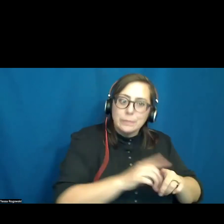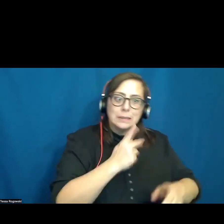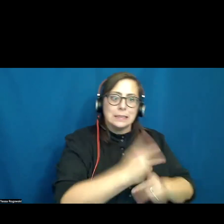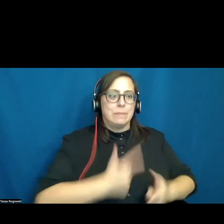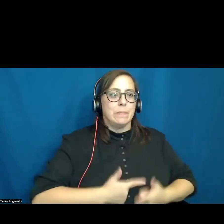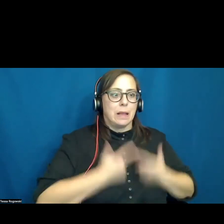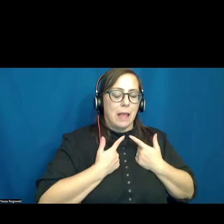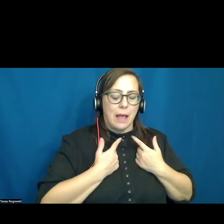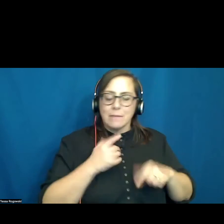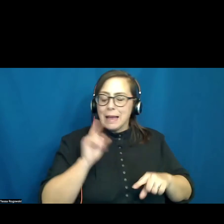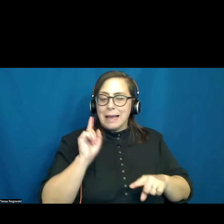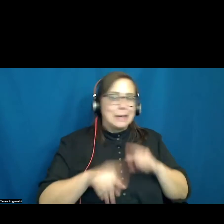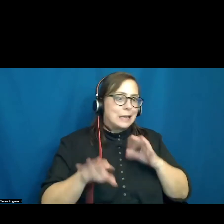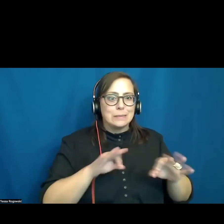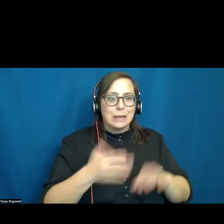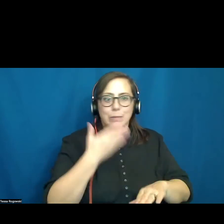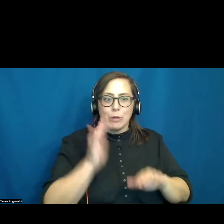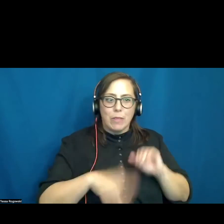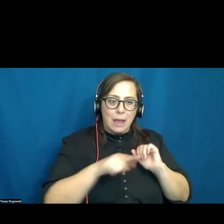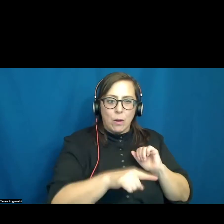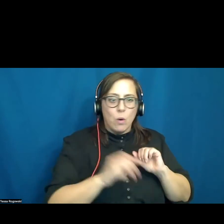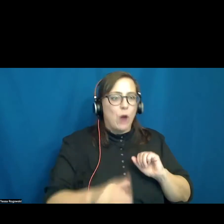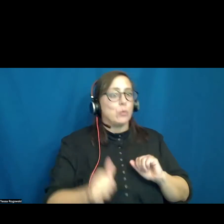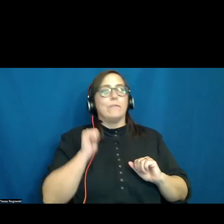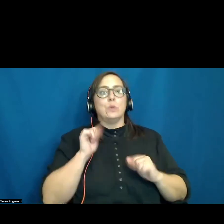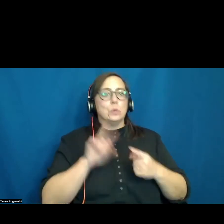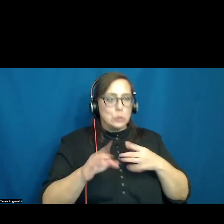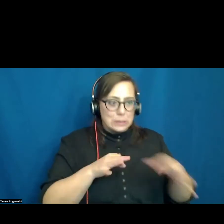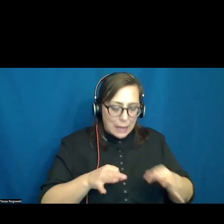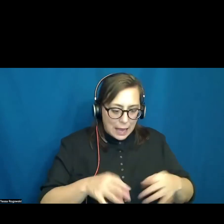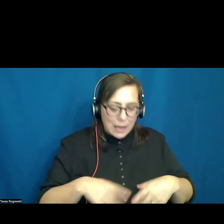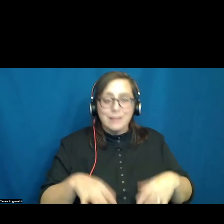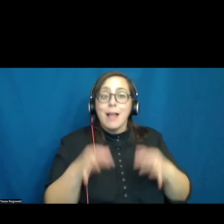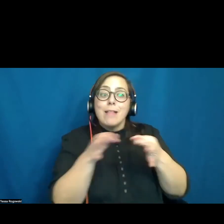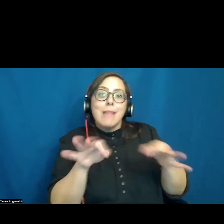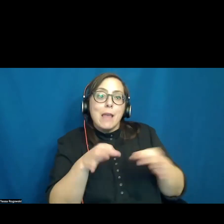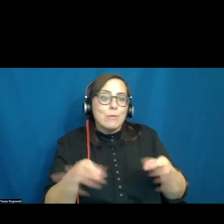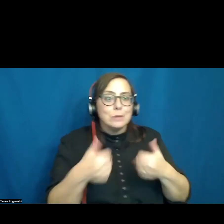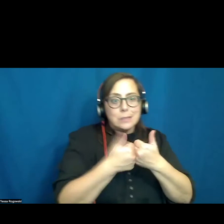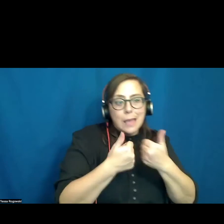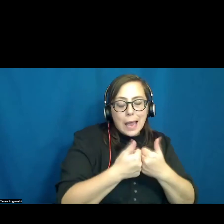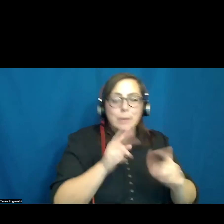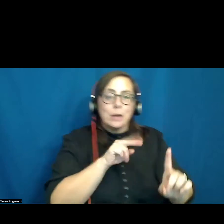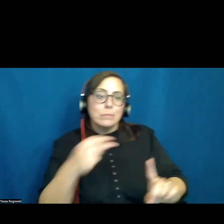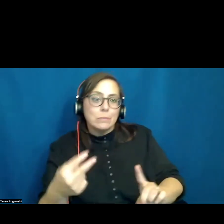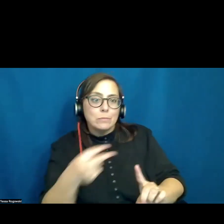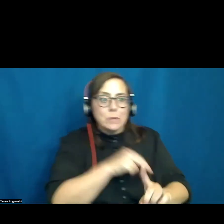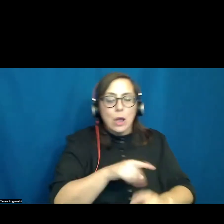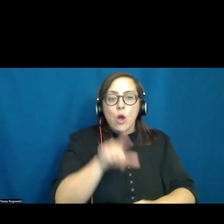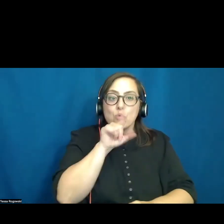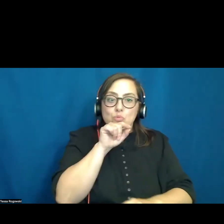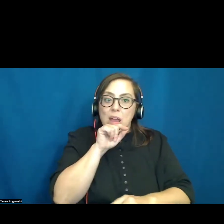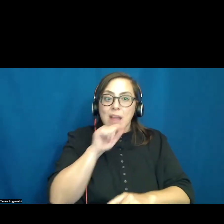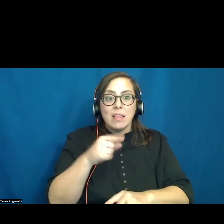explain it better than that, or I refuse. There's a language game we could play over whether a perception of a flapping red thing is